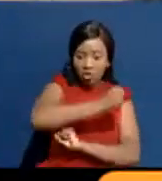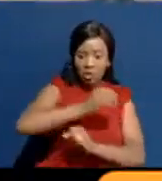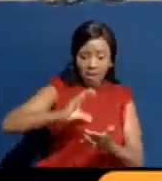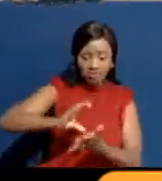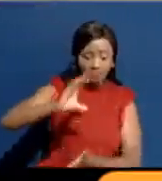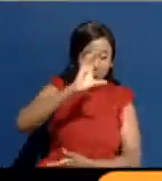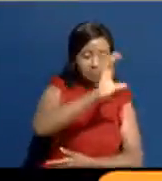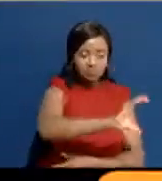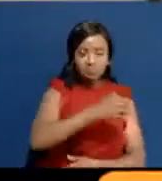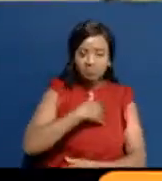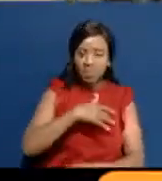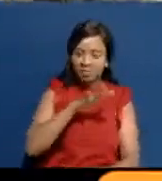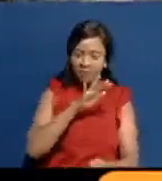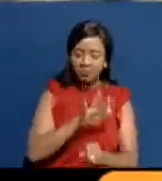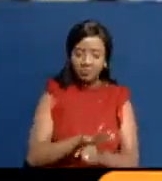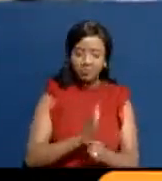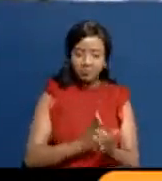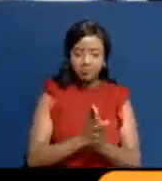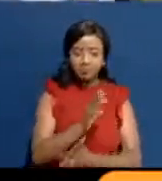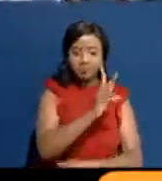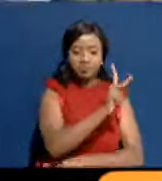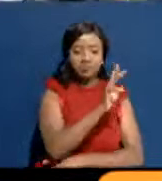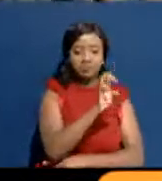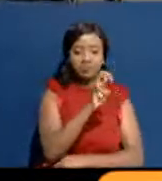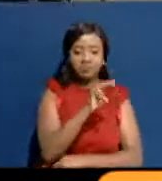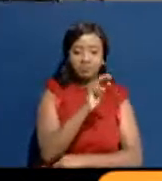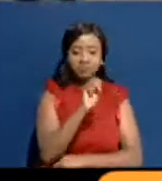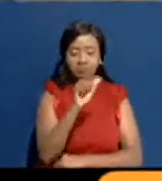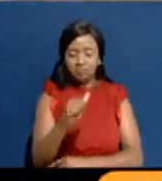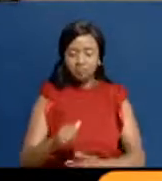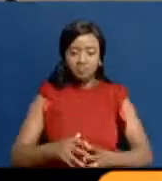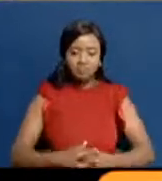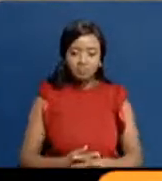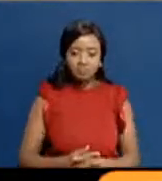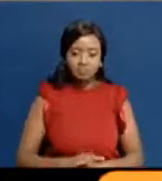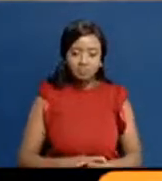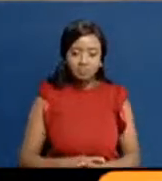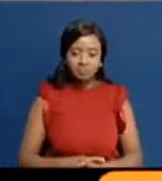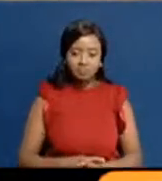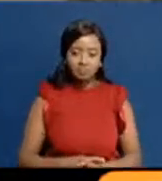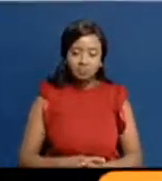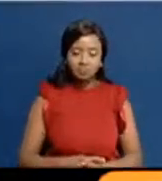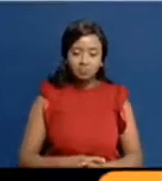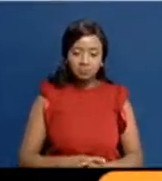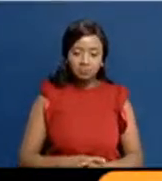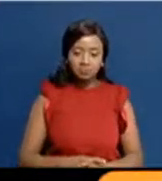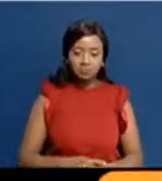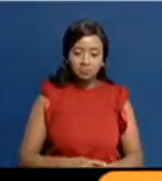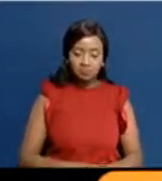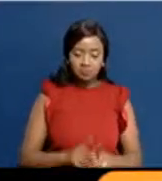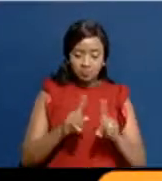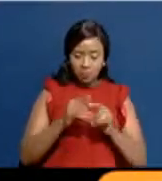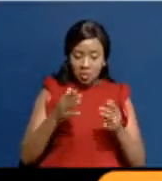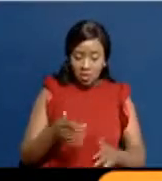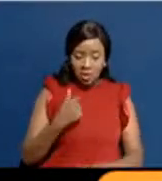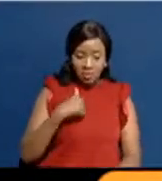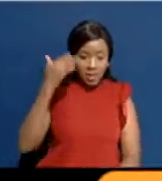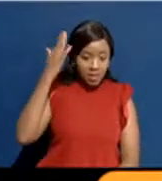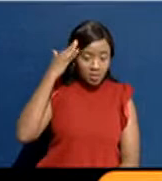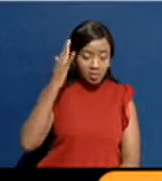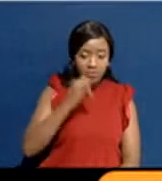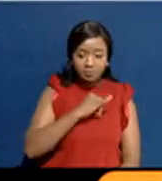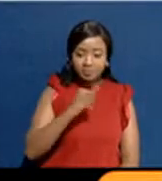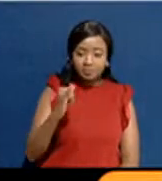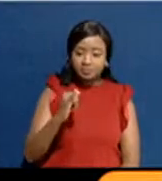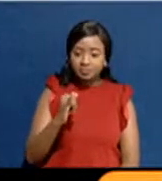supplies through KEMSA. And here is my bet. We would not have known what was going